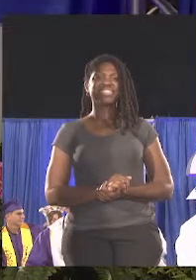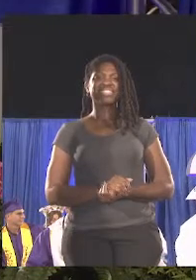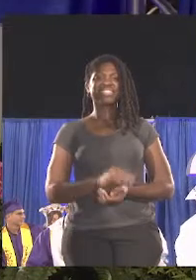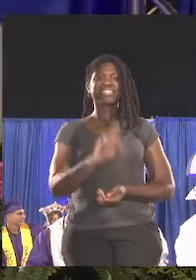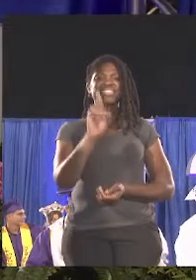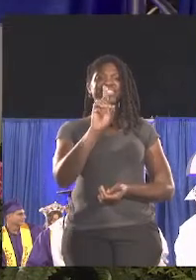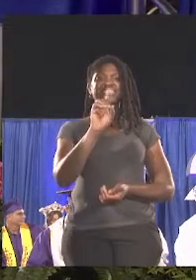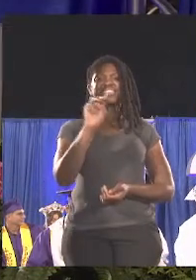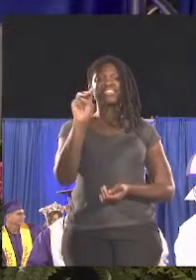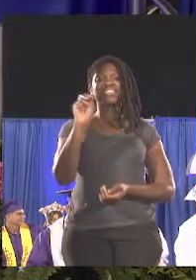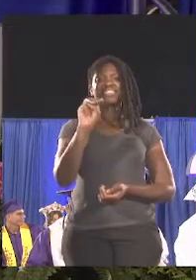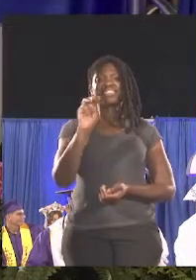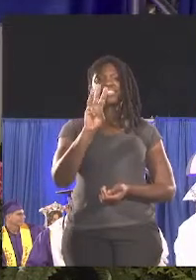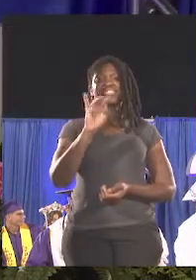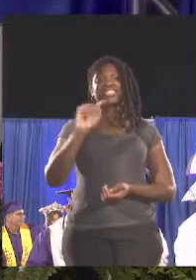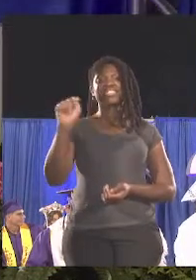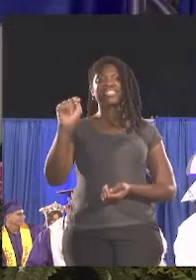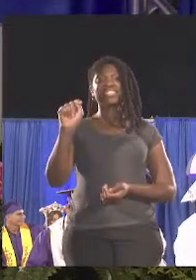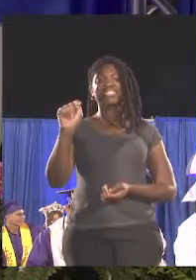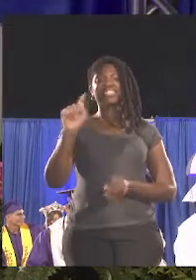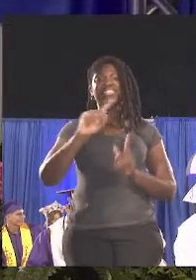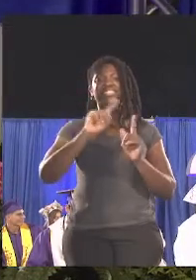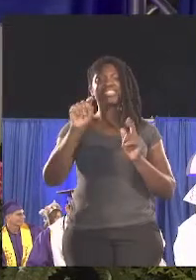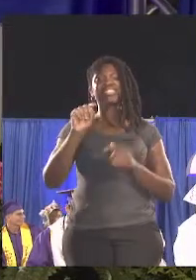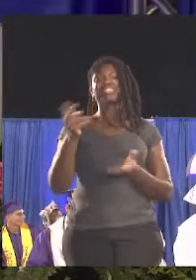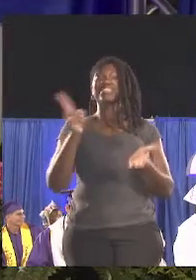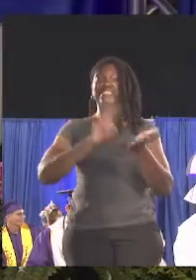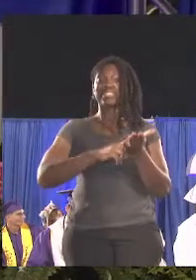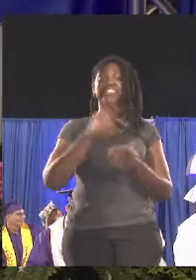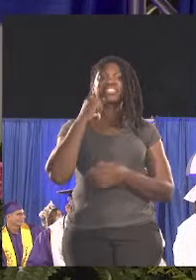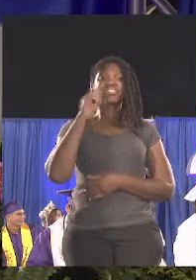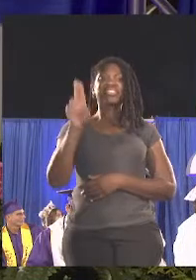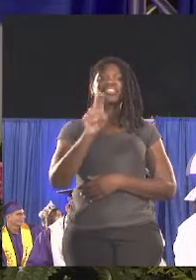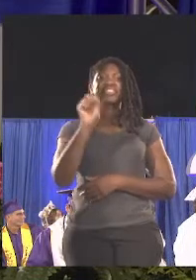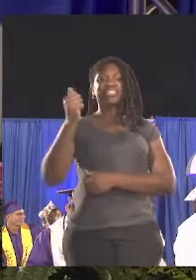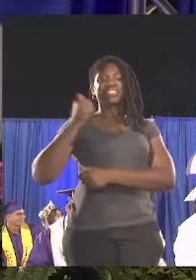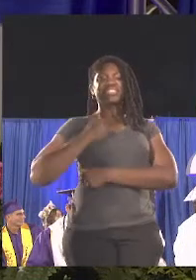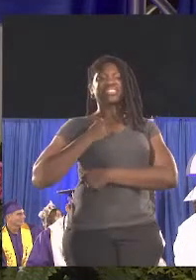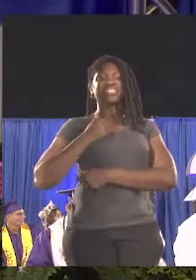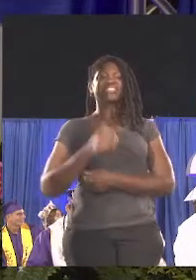David M. Witt Jr., U.S. Army.